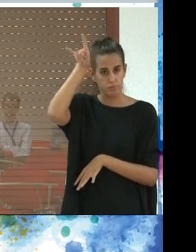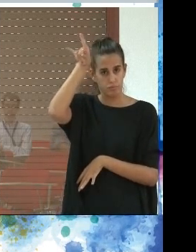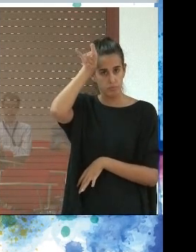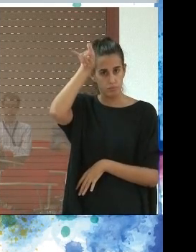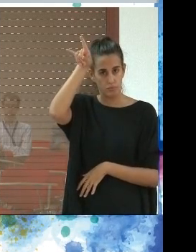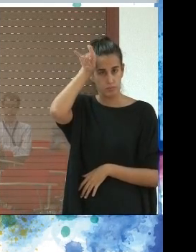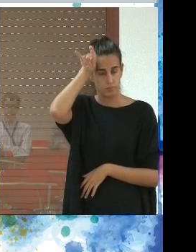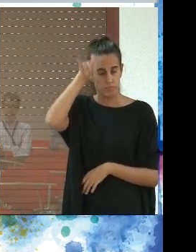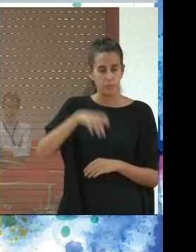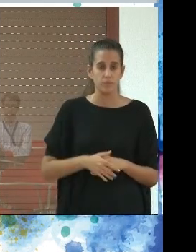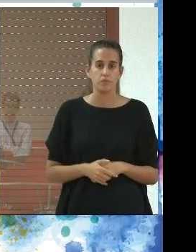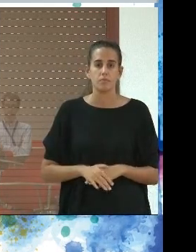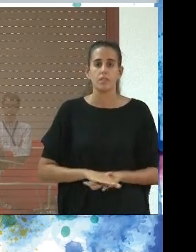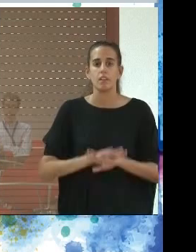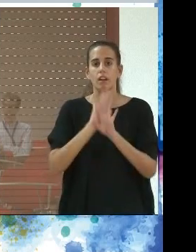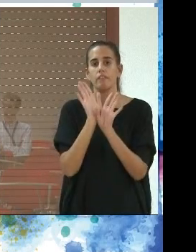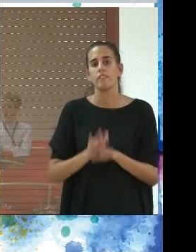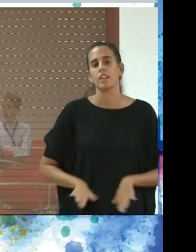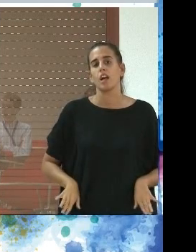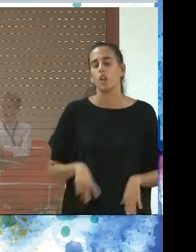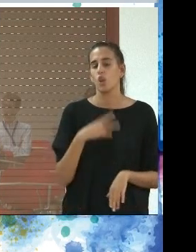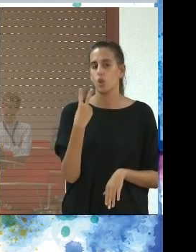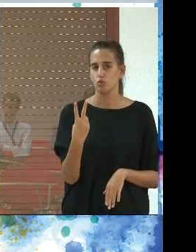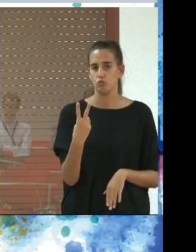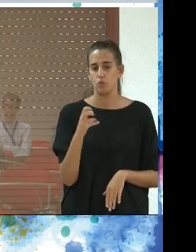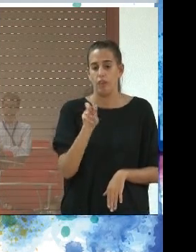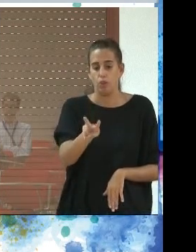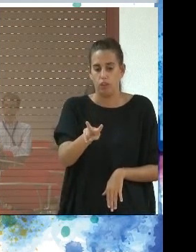capture the brain signal. Well,